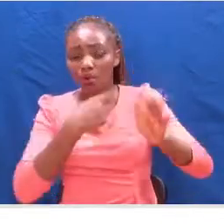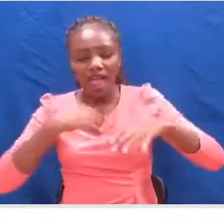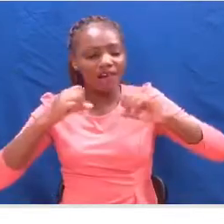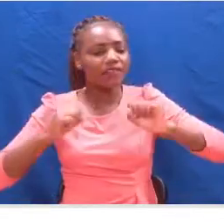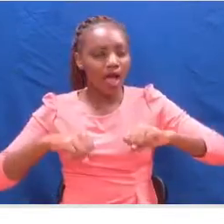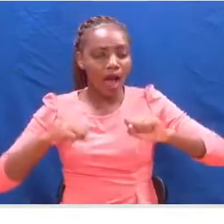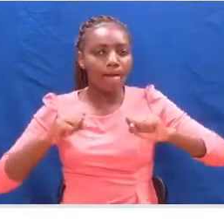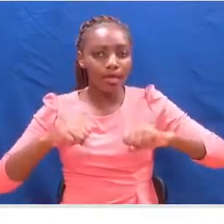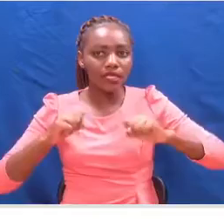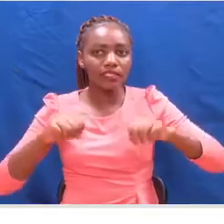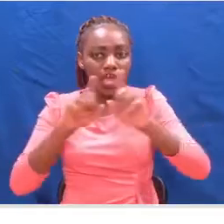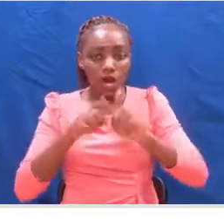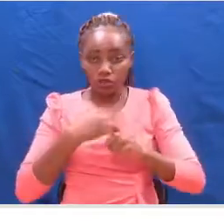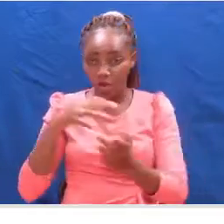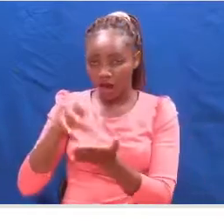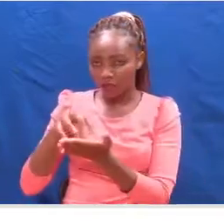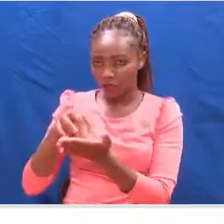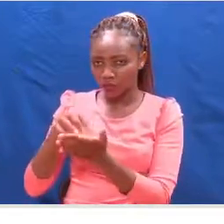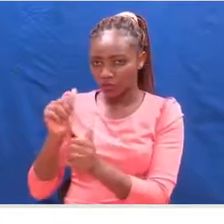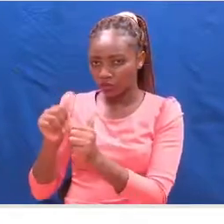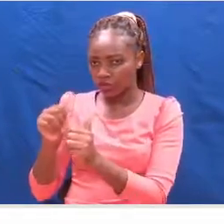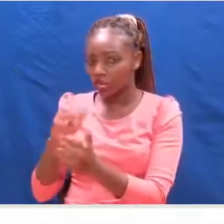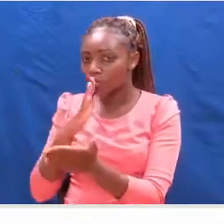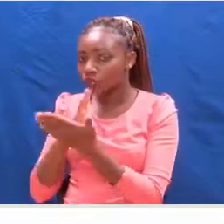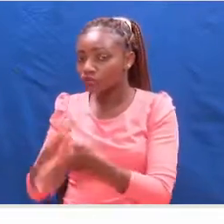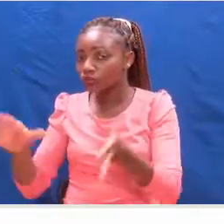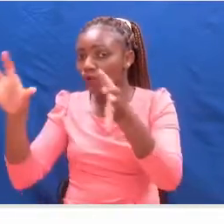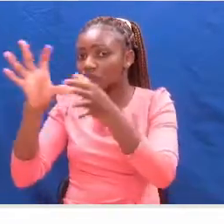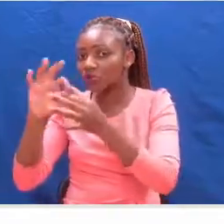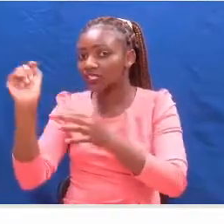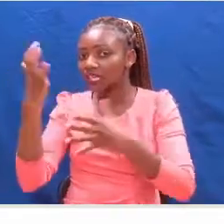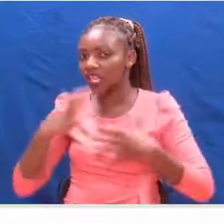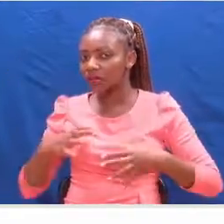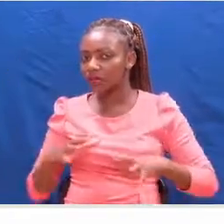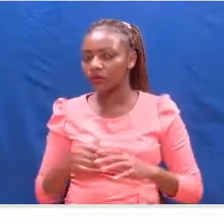capacity and we are in a position to unite Kenyans.